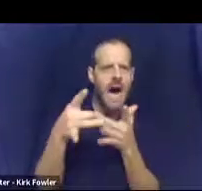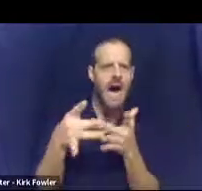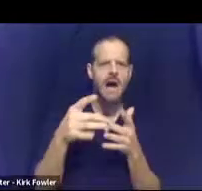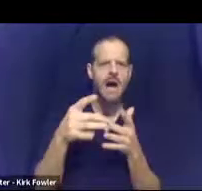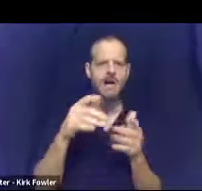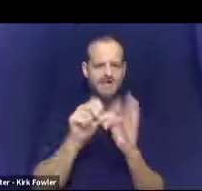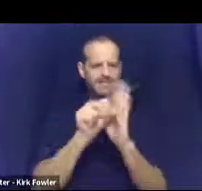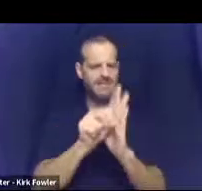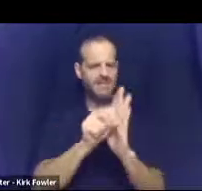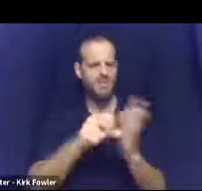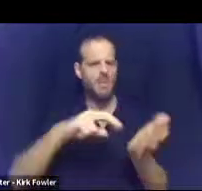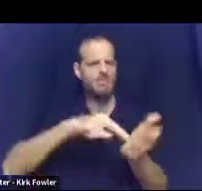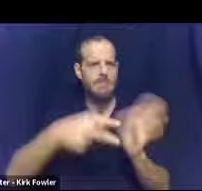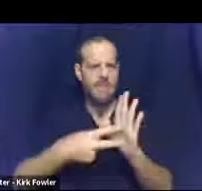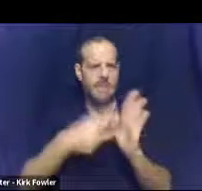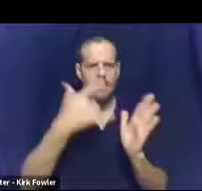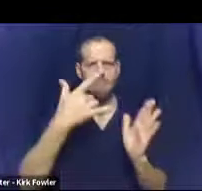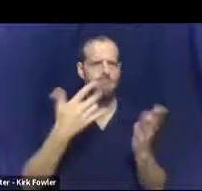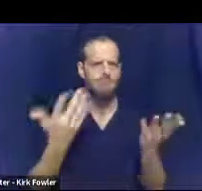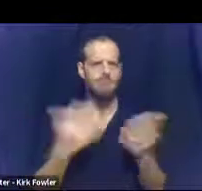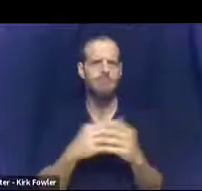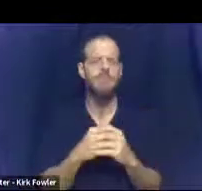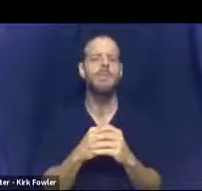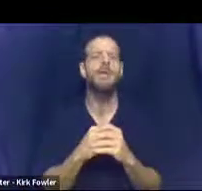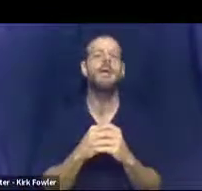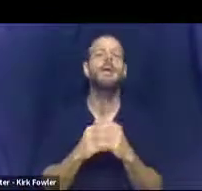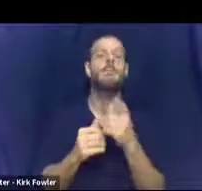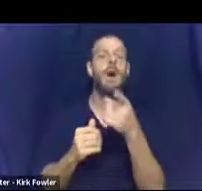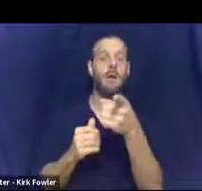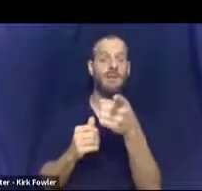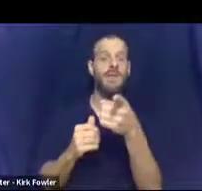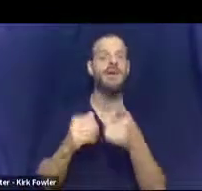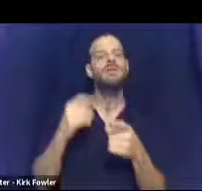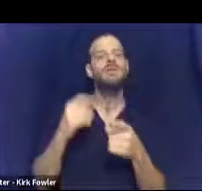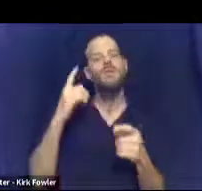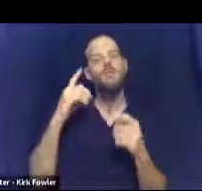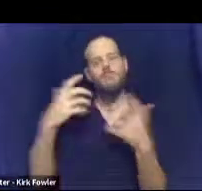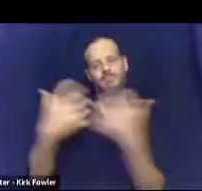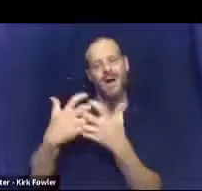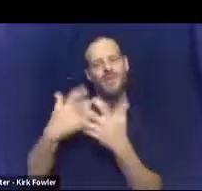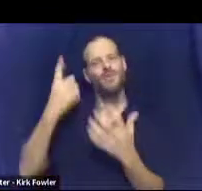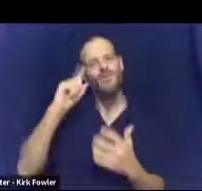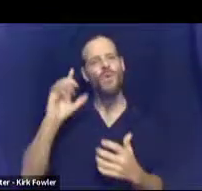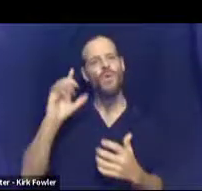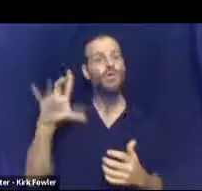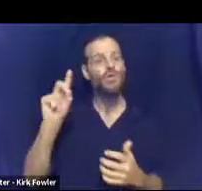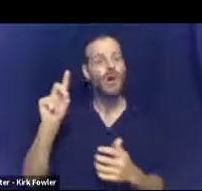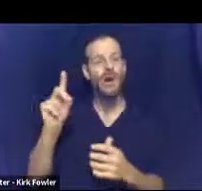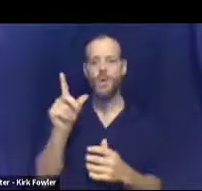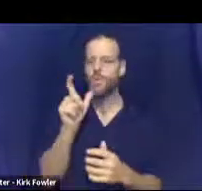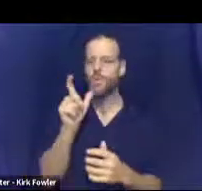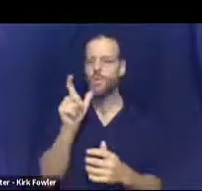but this is for a child that may need whole objects to manipulate and hold to know what's coming next.